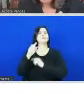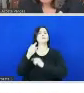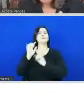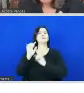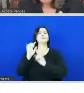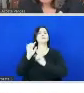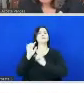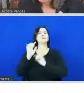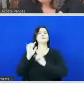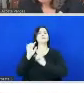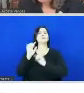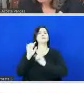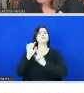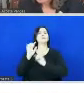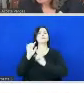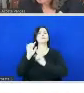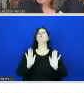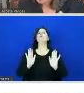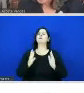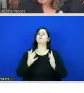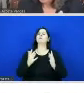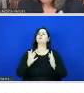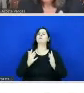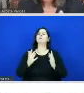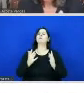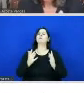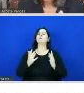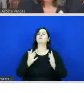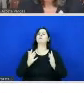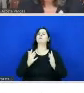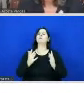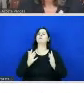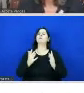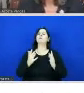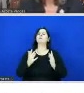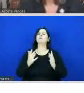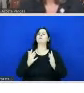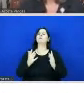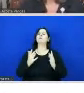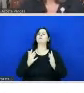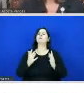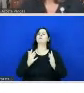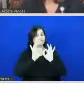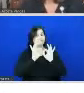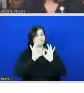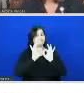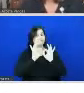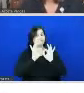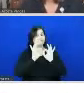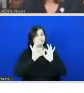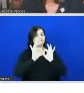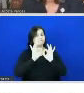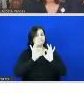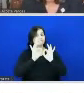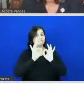Thank you so much. May I ask the same question to Helena of the Colectivo Caminando Sin